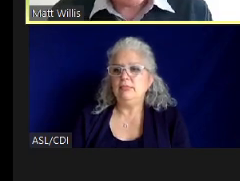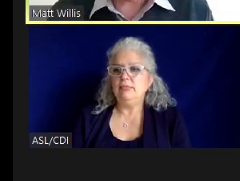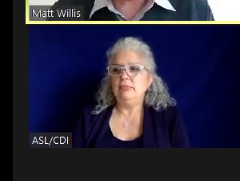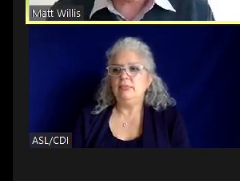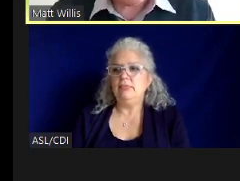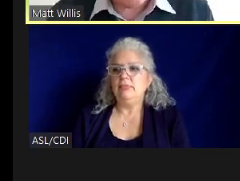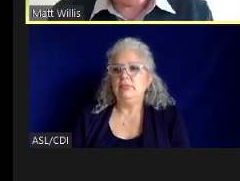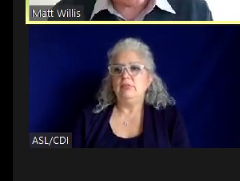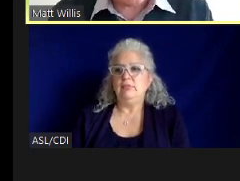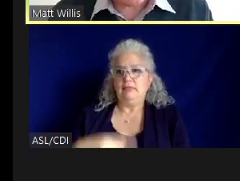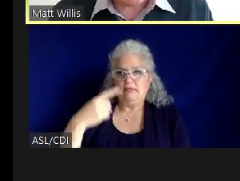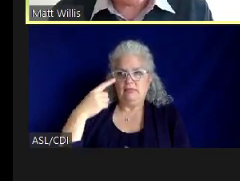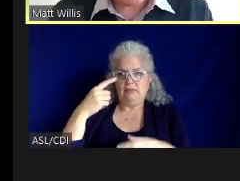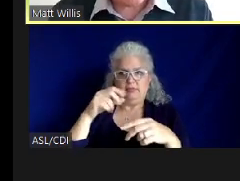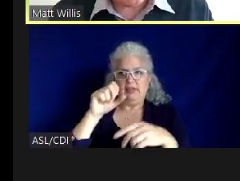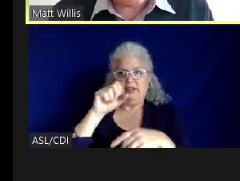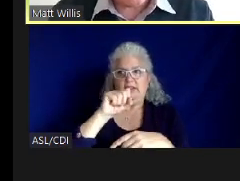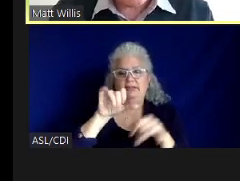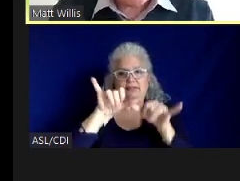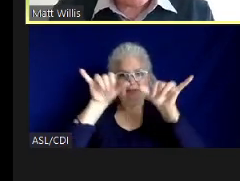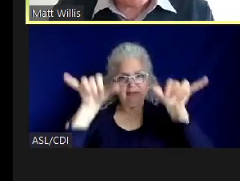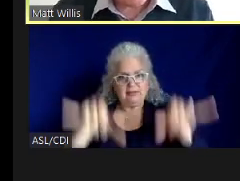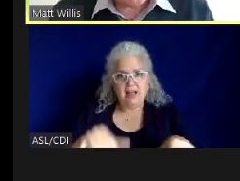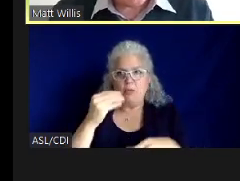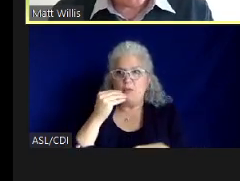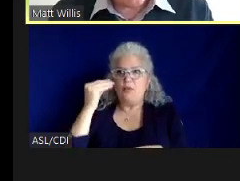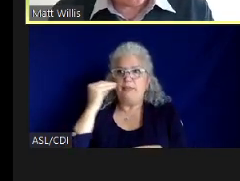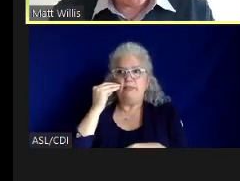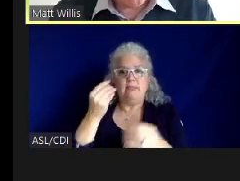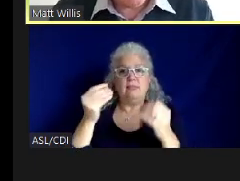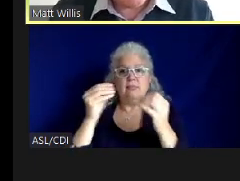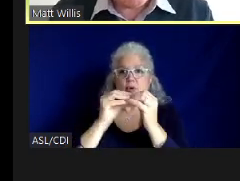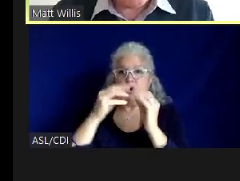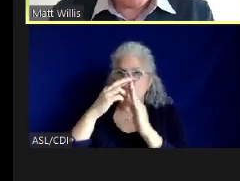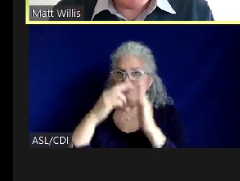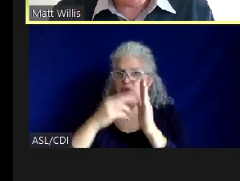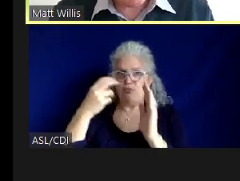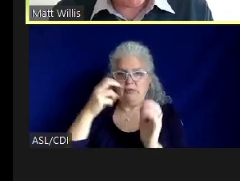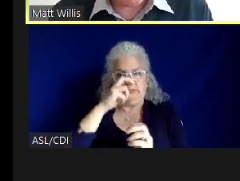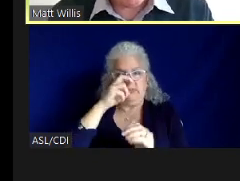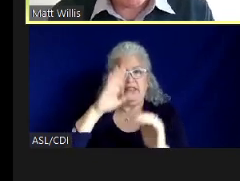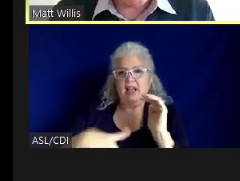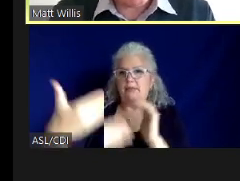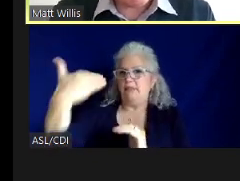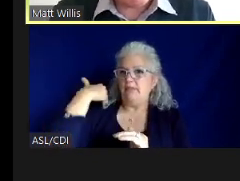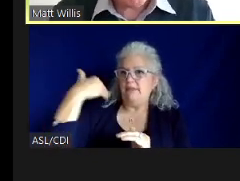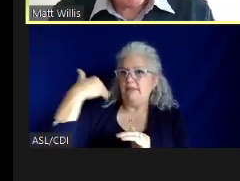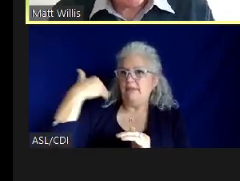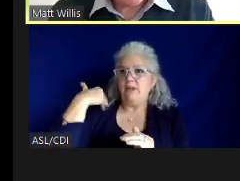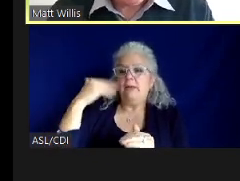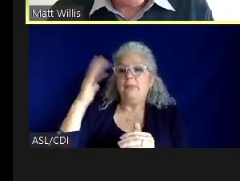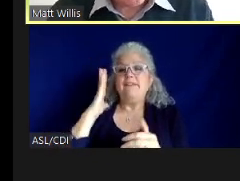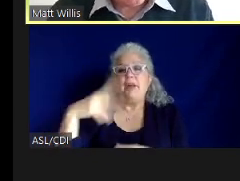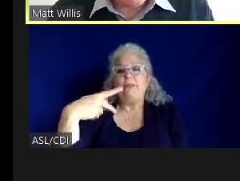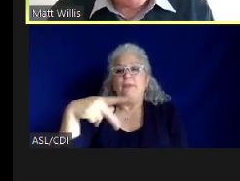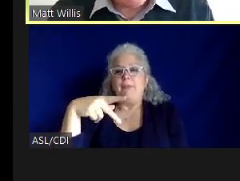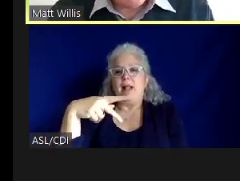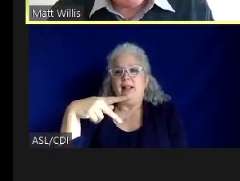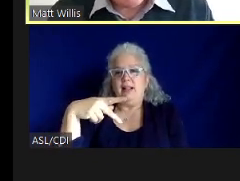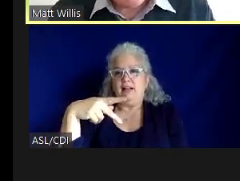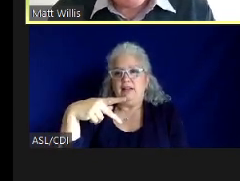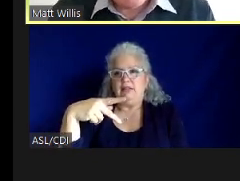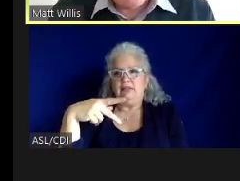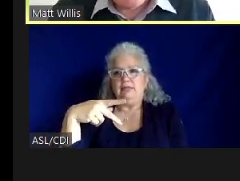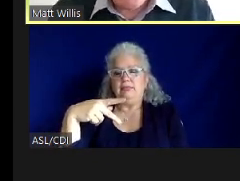had. Exceeds those restrictions that were part of the purple tier, which had been the most restrictive tier. And again,